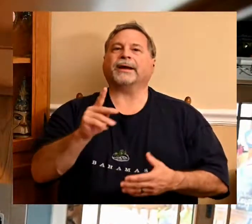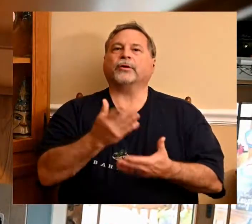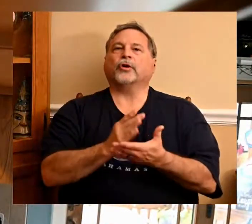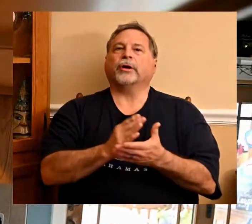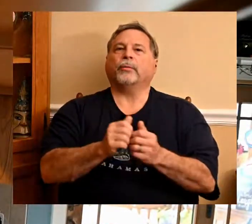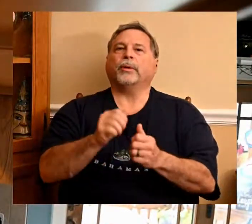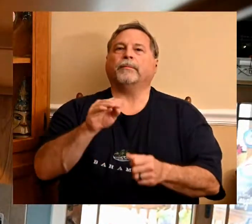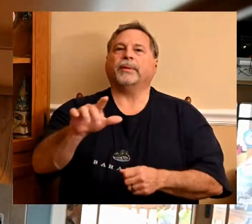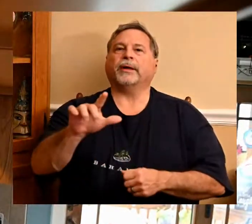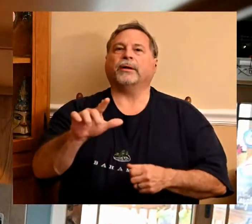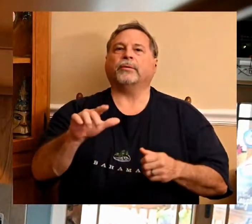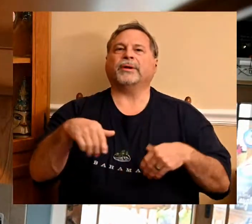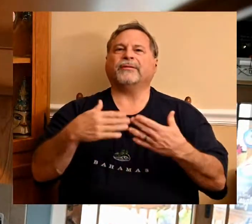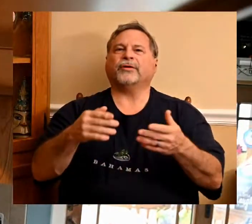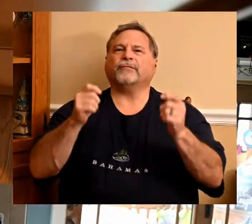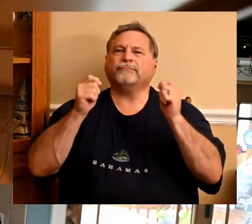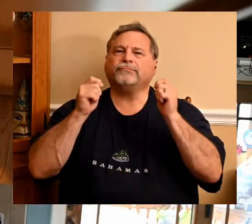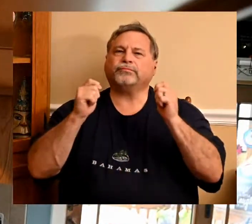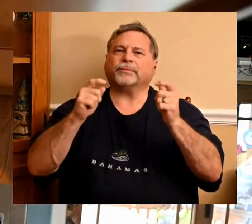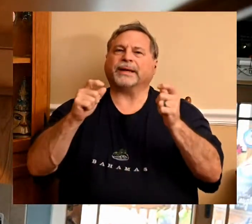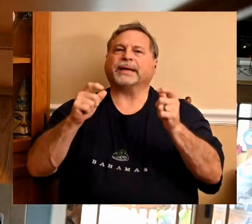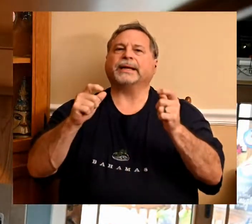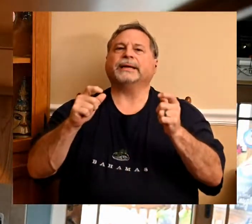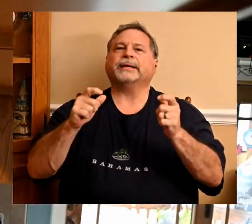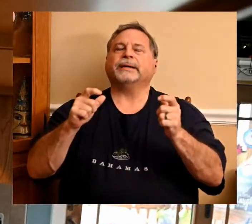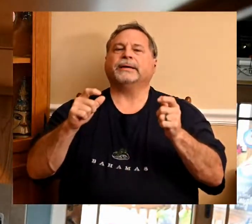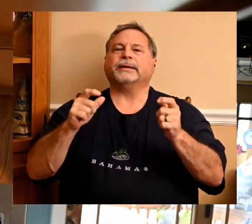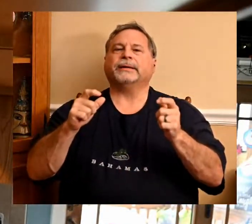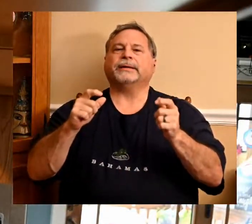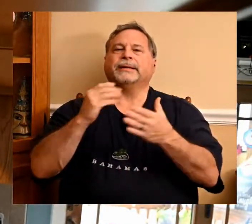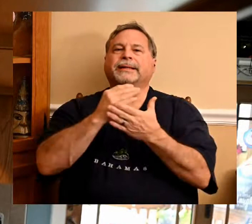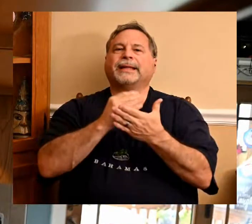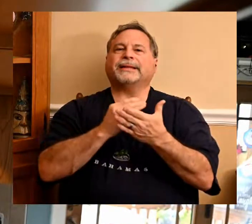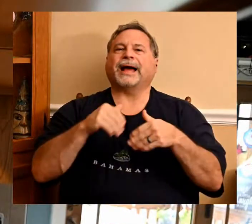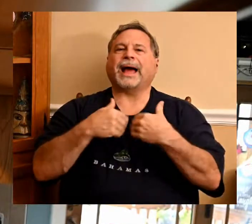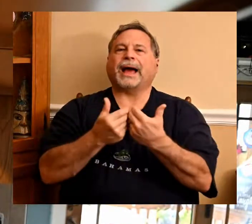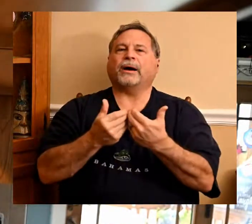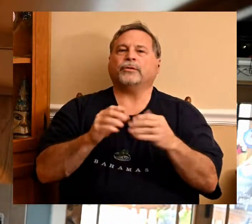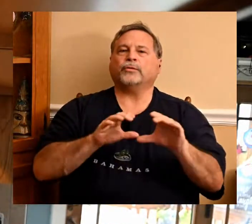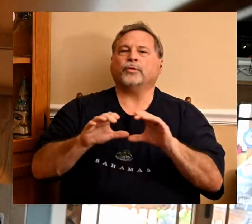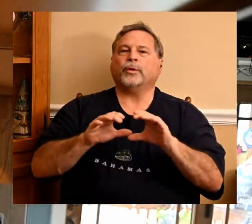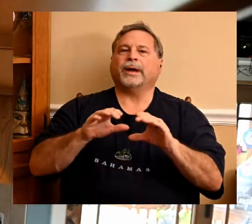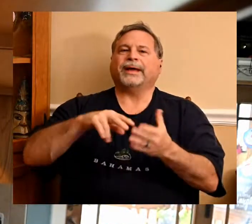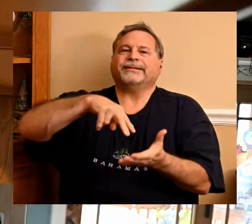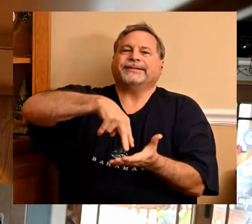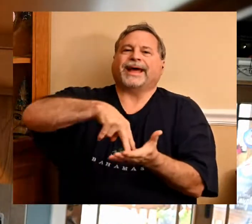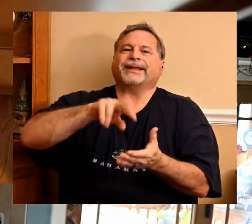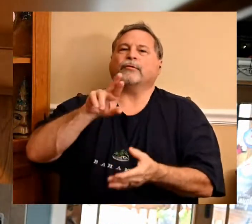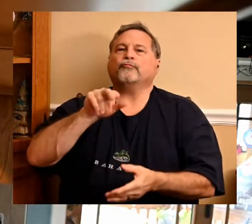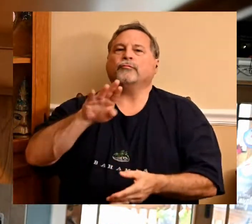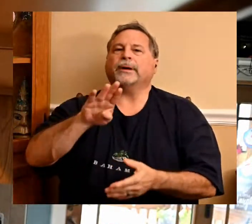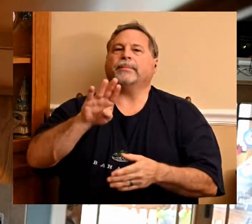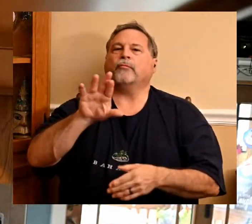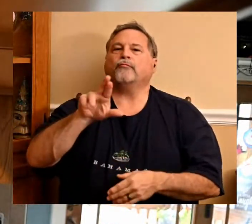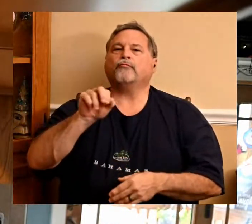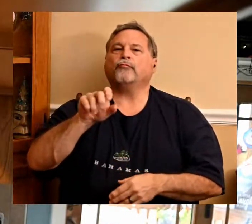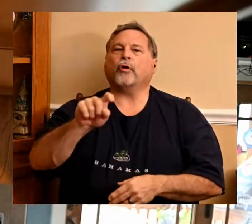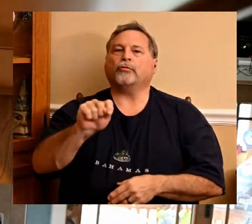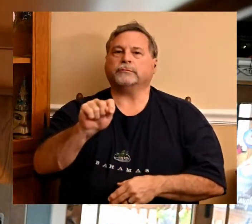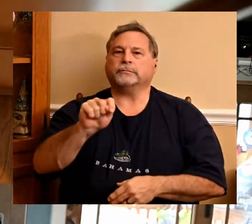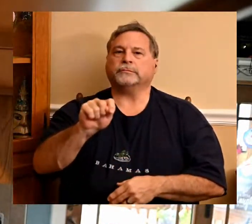Welcome back to Cooking with Bill. We're going to give you a really quick lesson on how to do a standing rib roast.